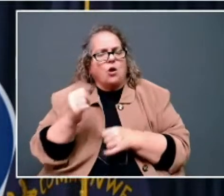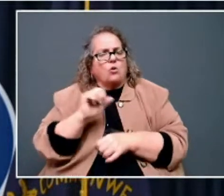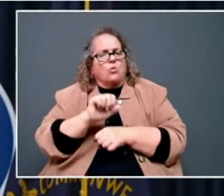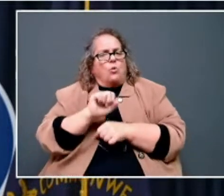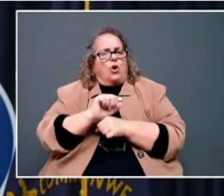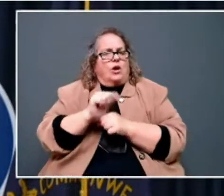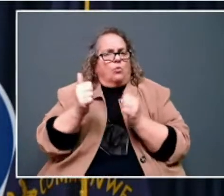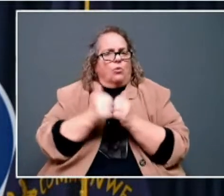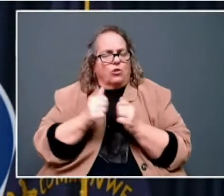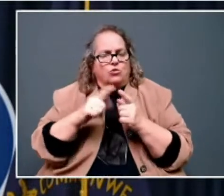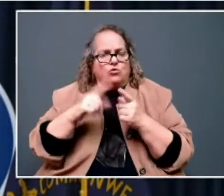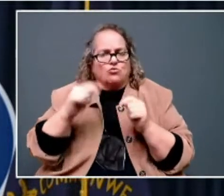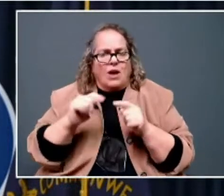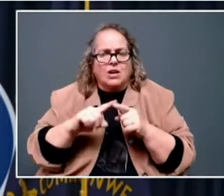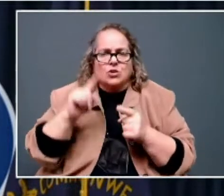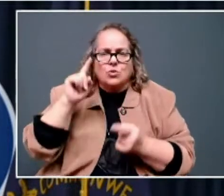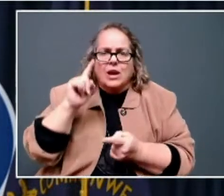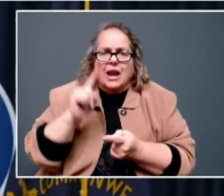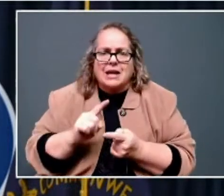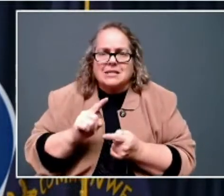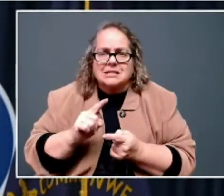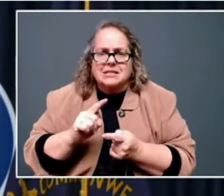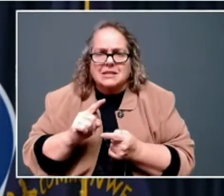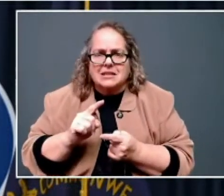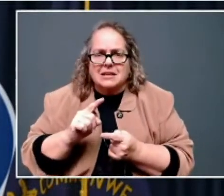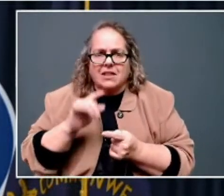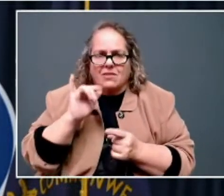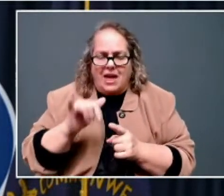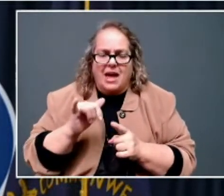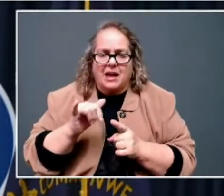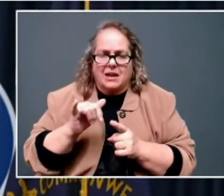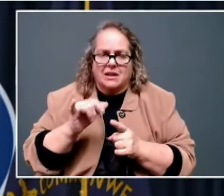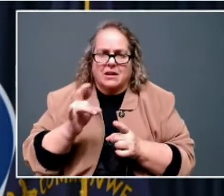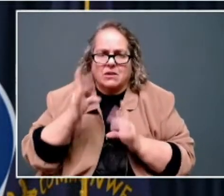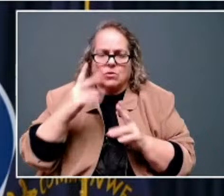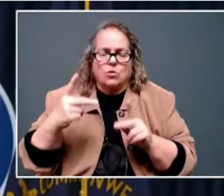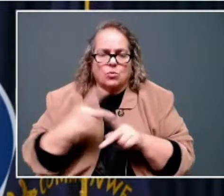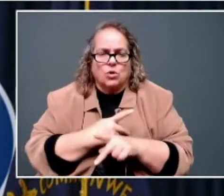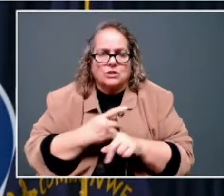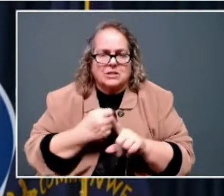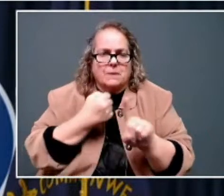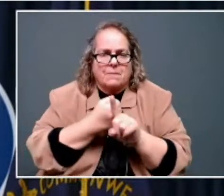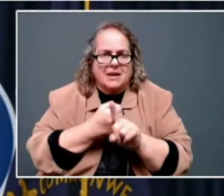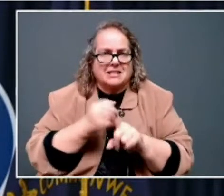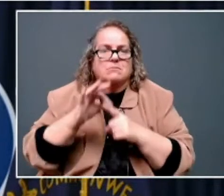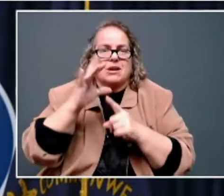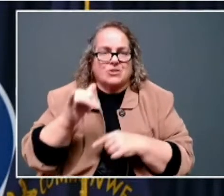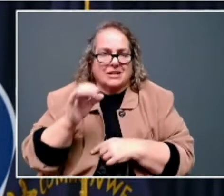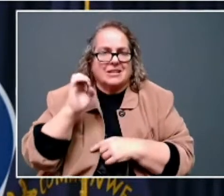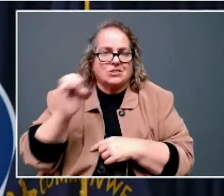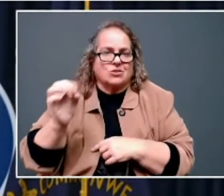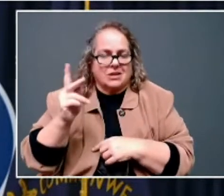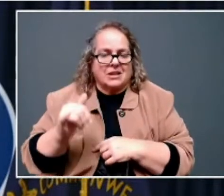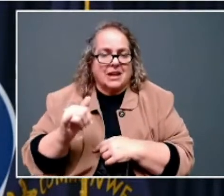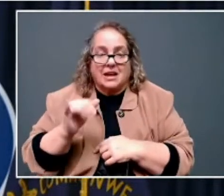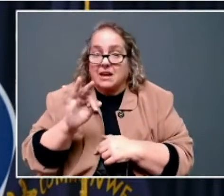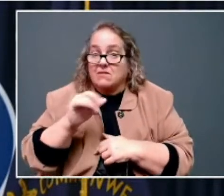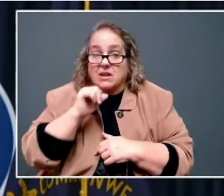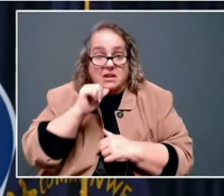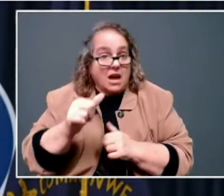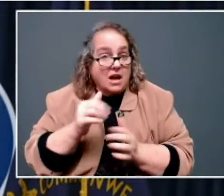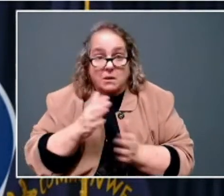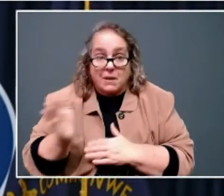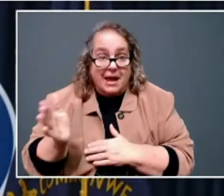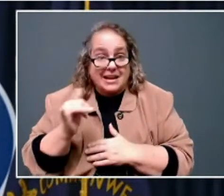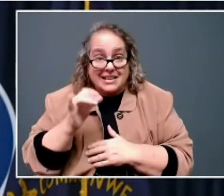to lessen that worsening impact, particularly in Eastern Kentucky? And if there's not a plan, is the state